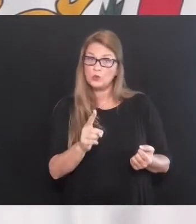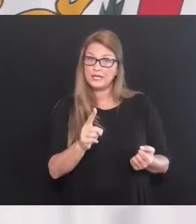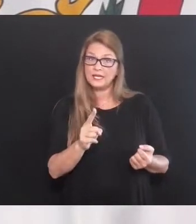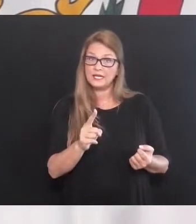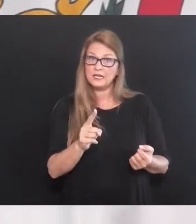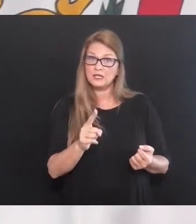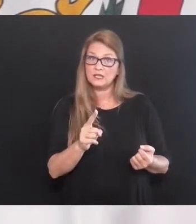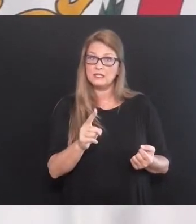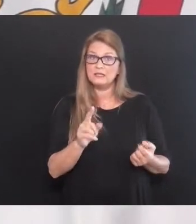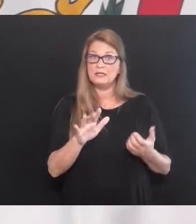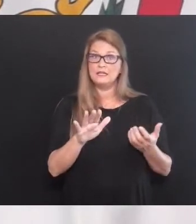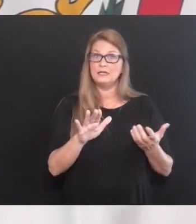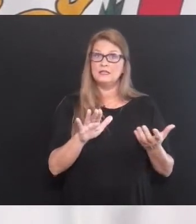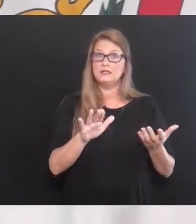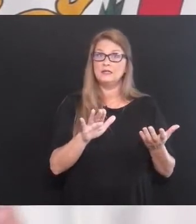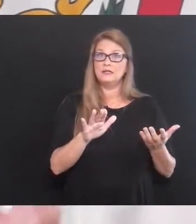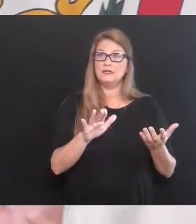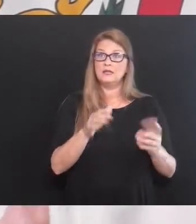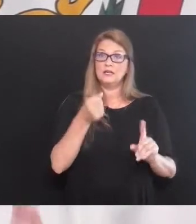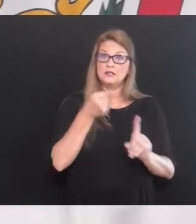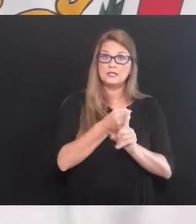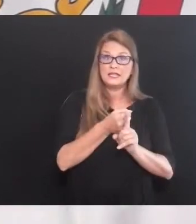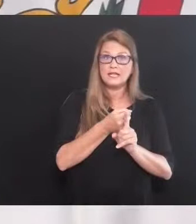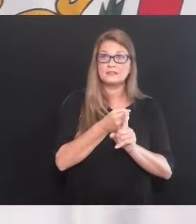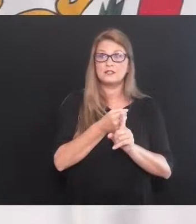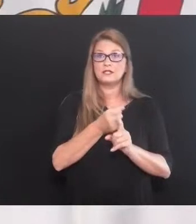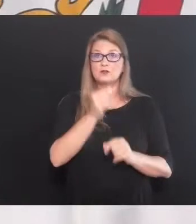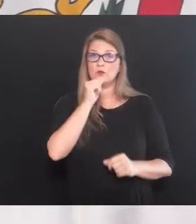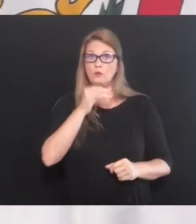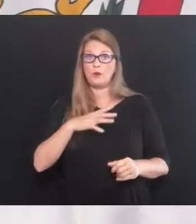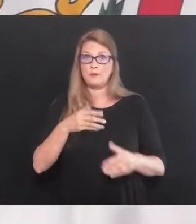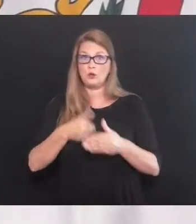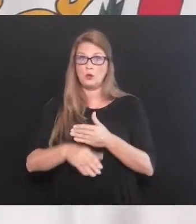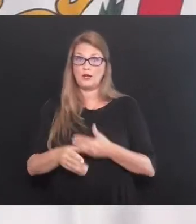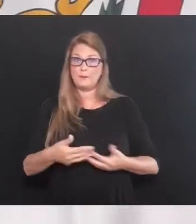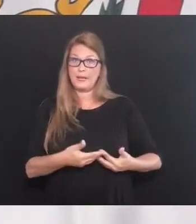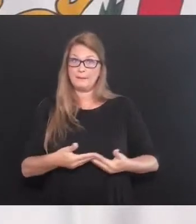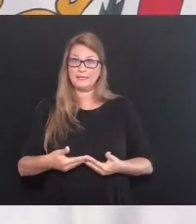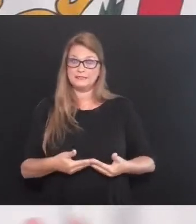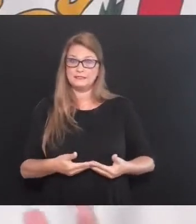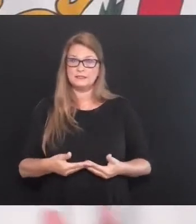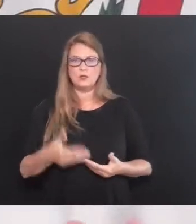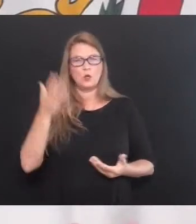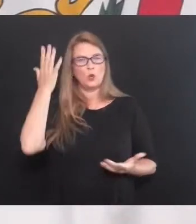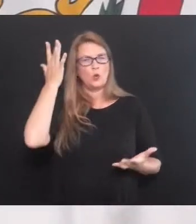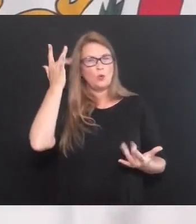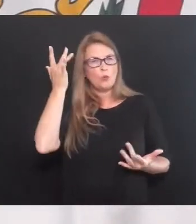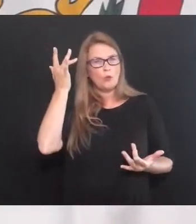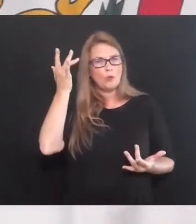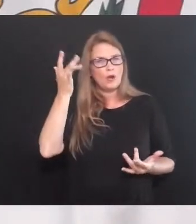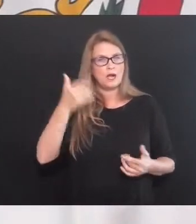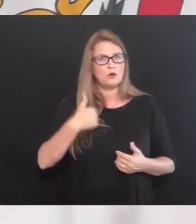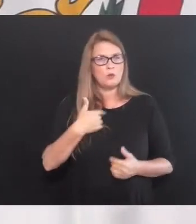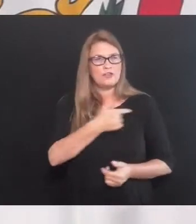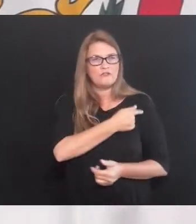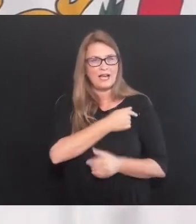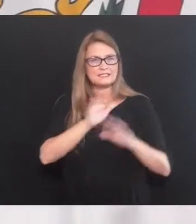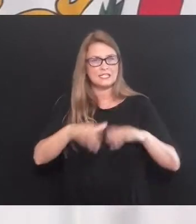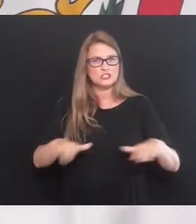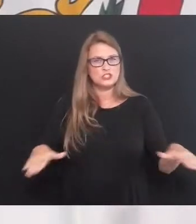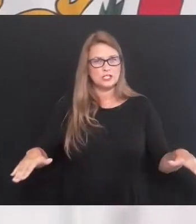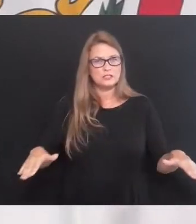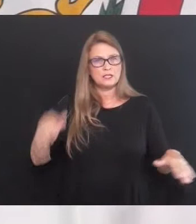deadly thing to our great ladies that are having babies. Why do we vaccinate our kids, our